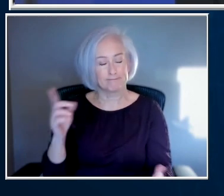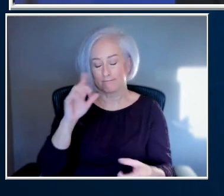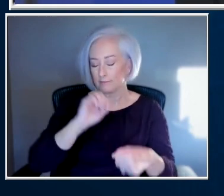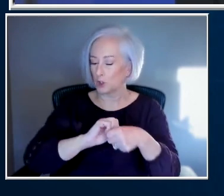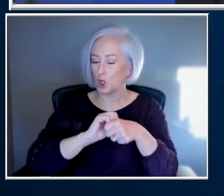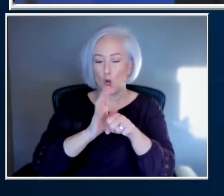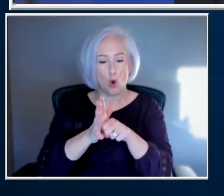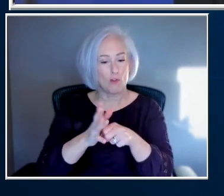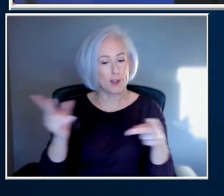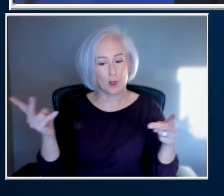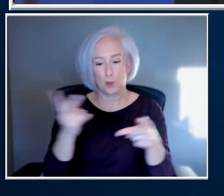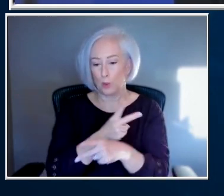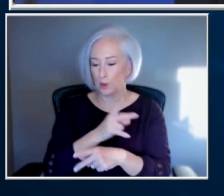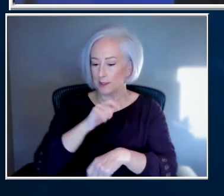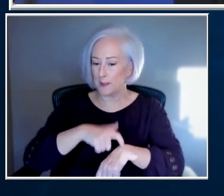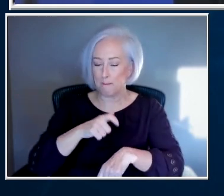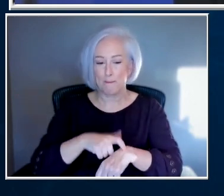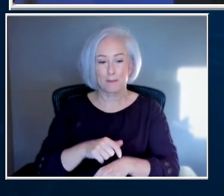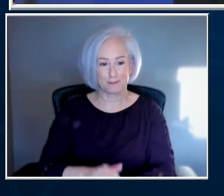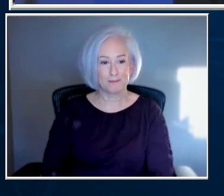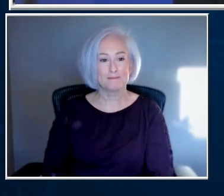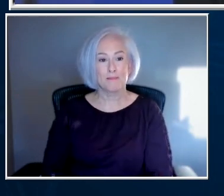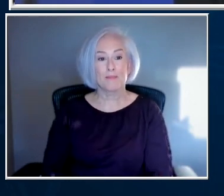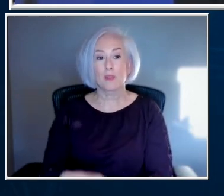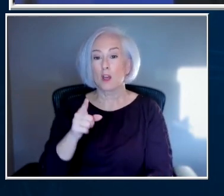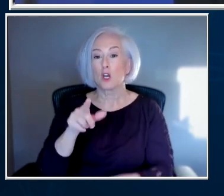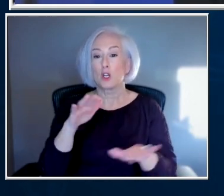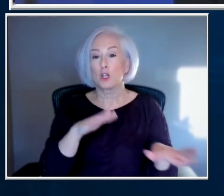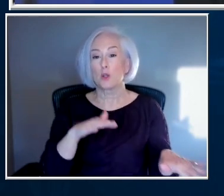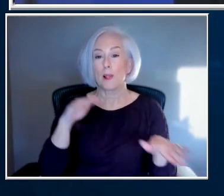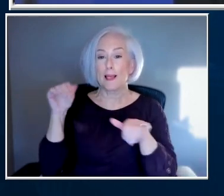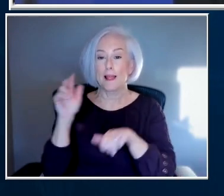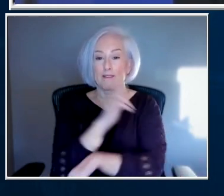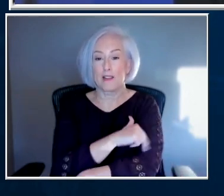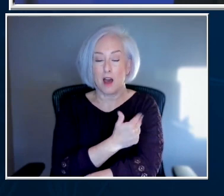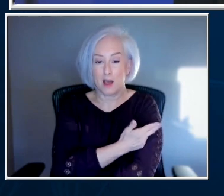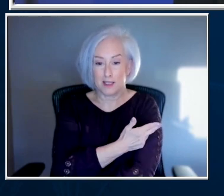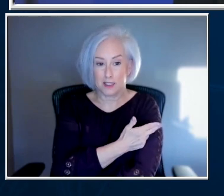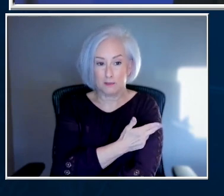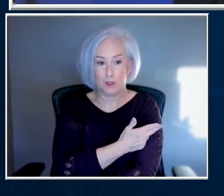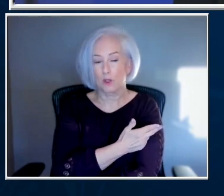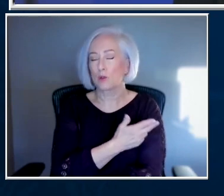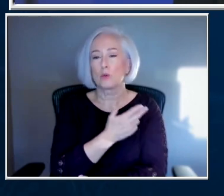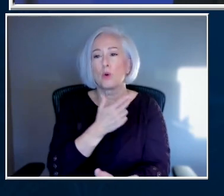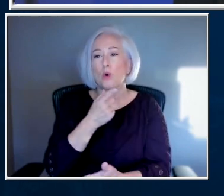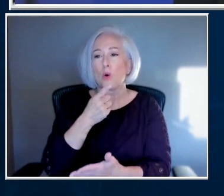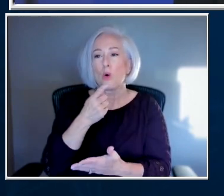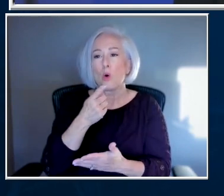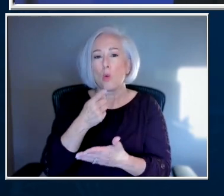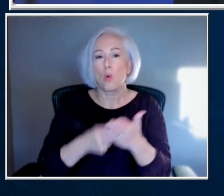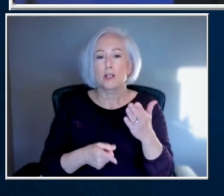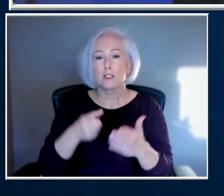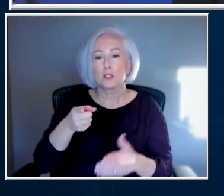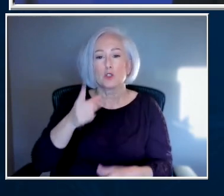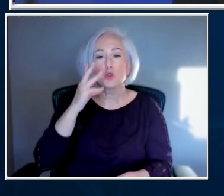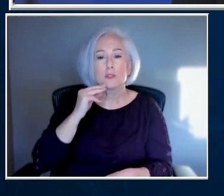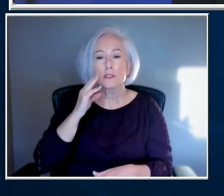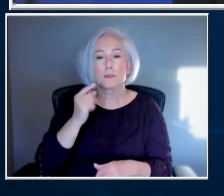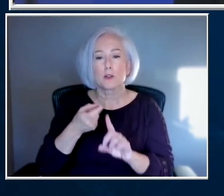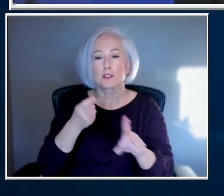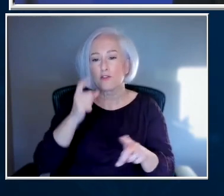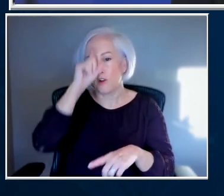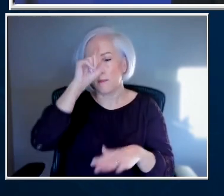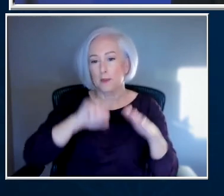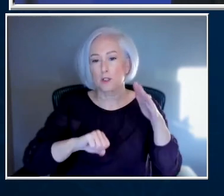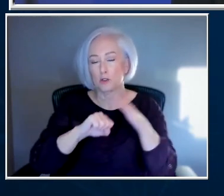the hospital, after all of this goes through, what kind of after effects were you feeling from the stroke? Kind of what was